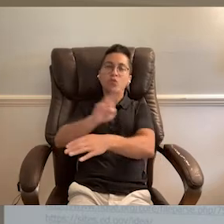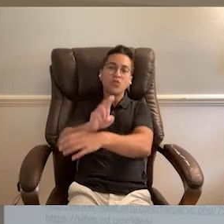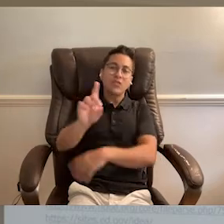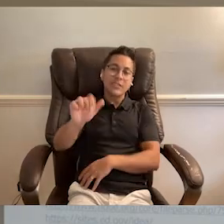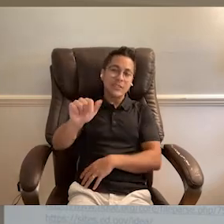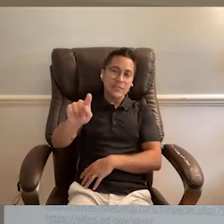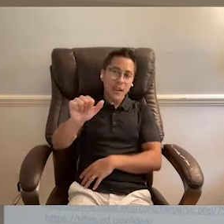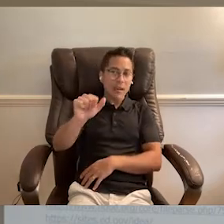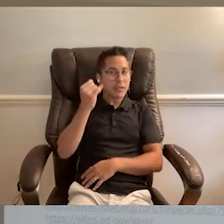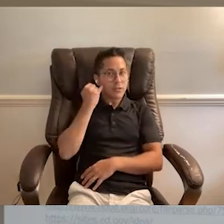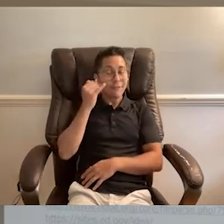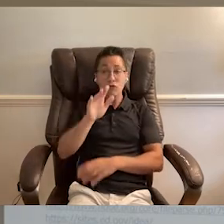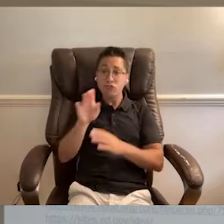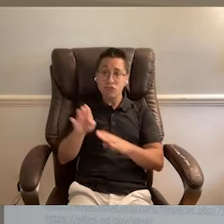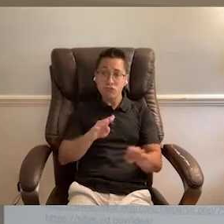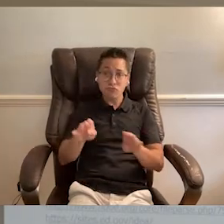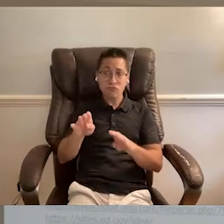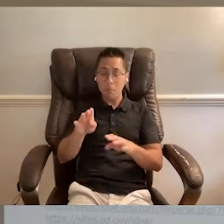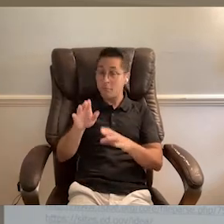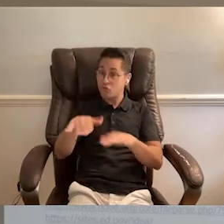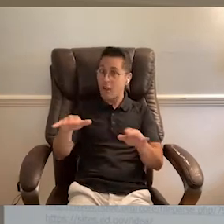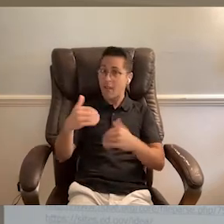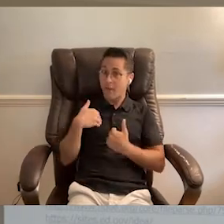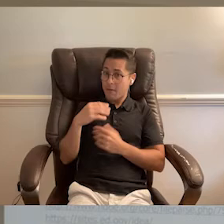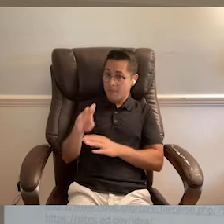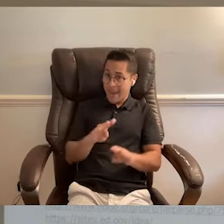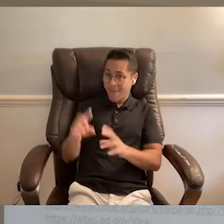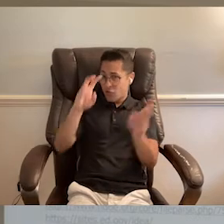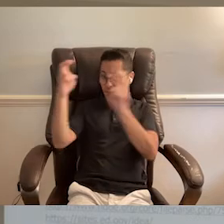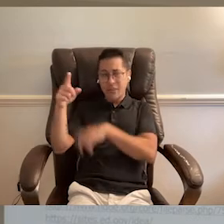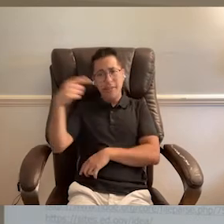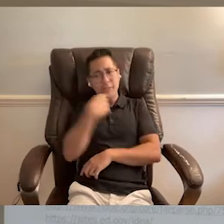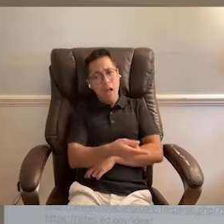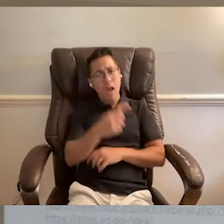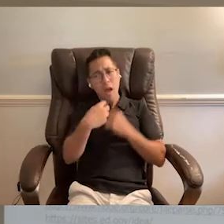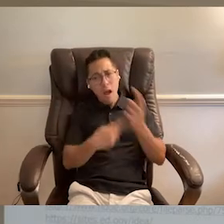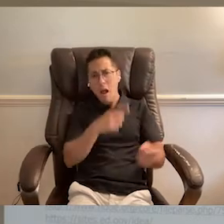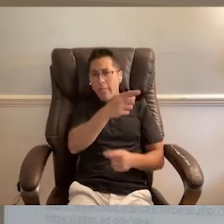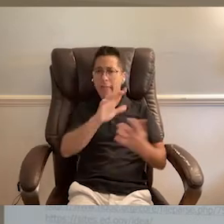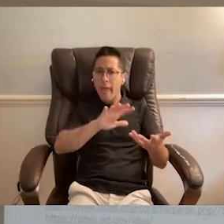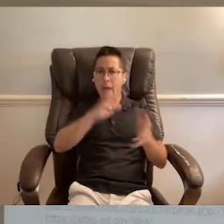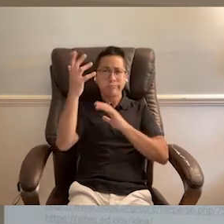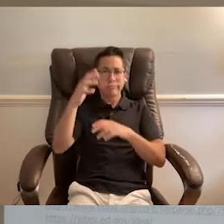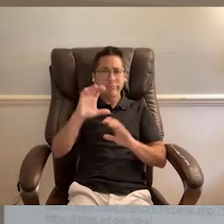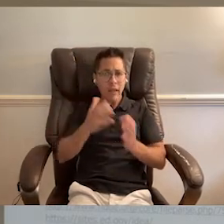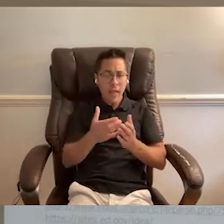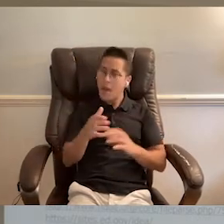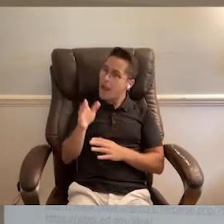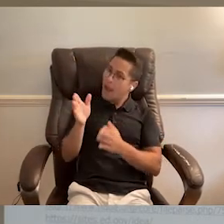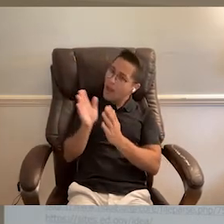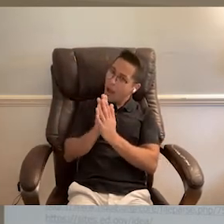behavior issues and they're just telling you over and over again they're disrupting class, ask for them to keep